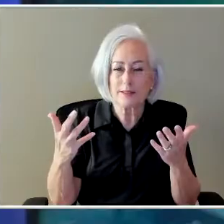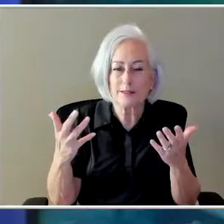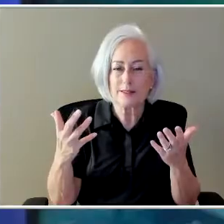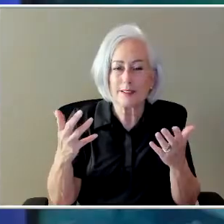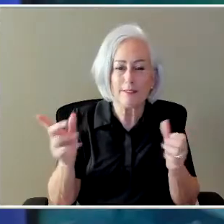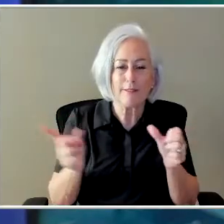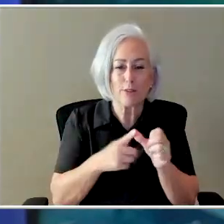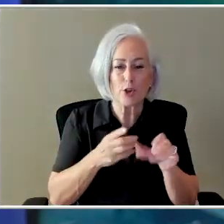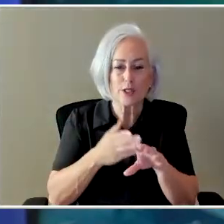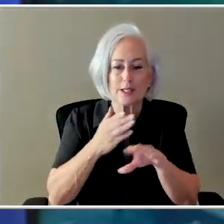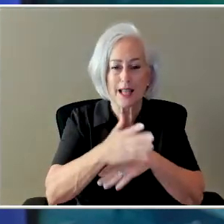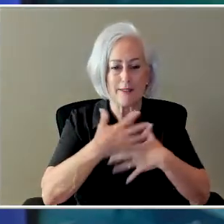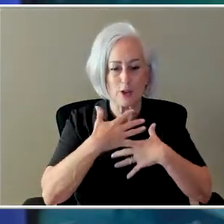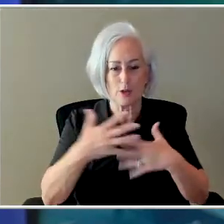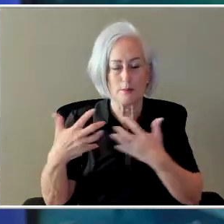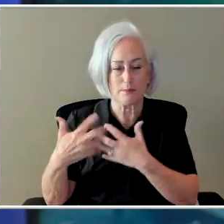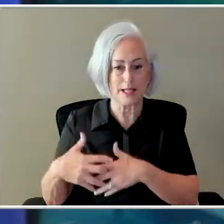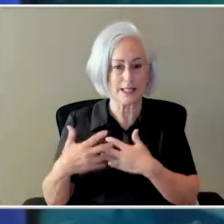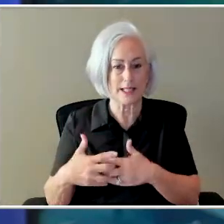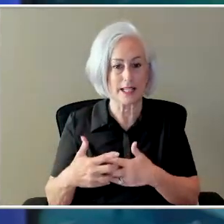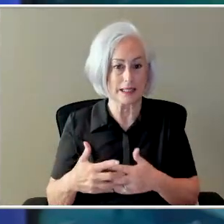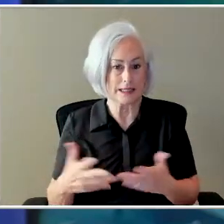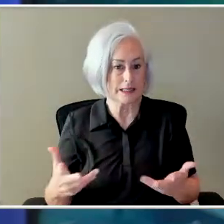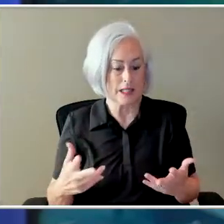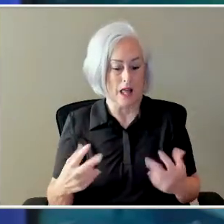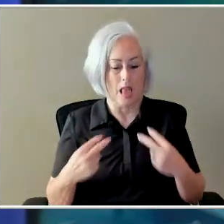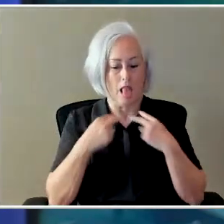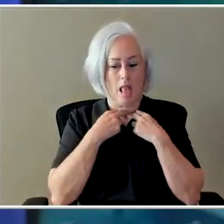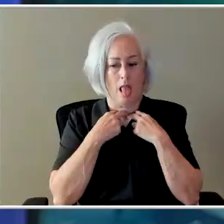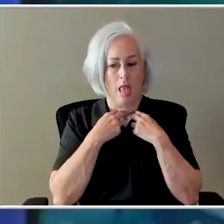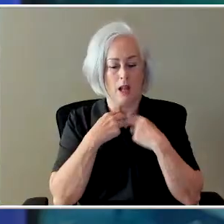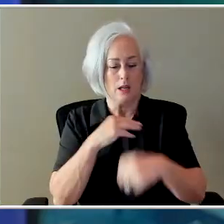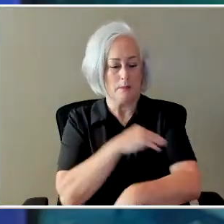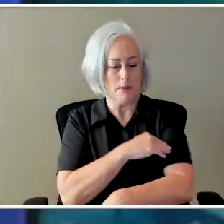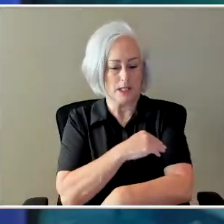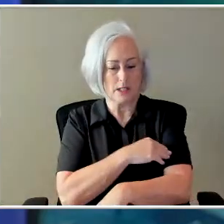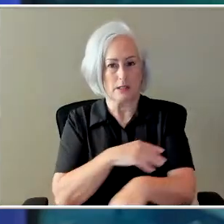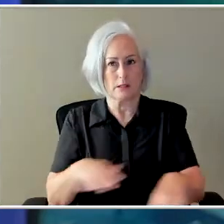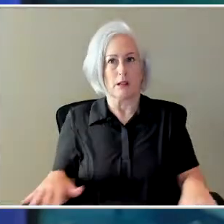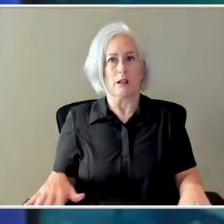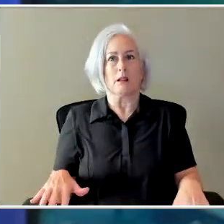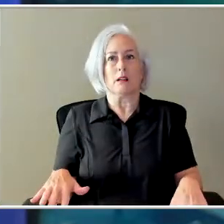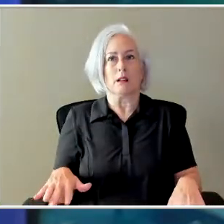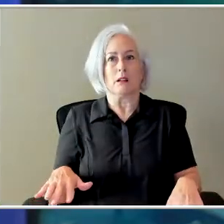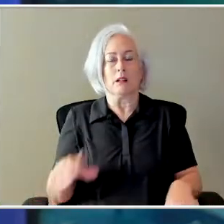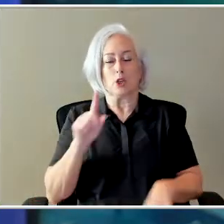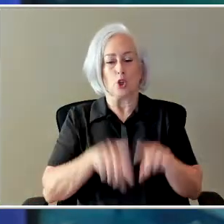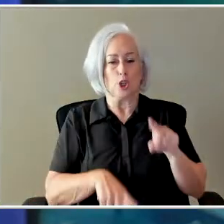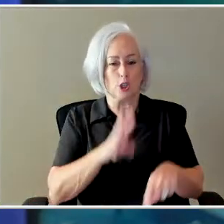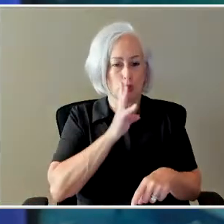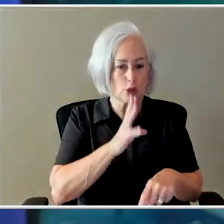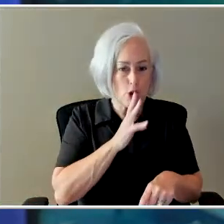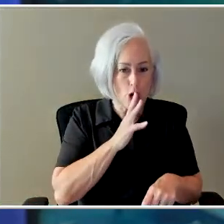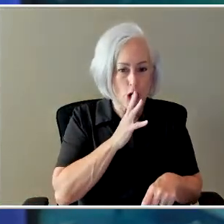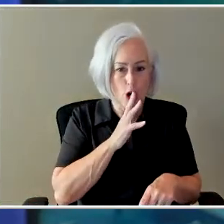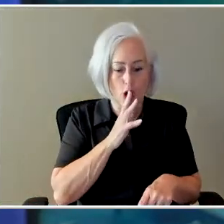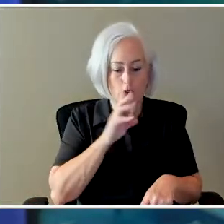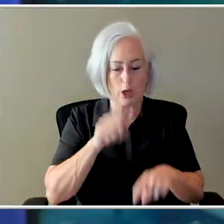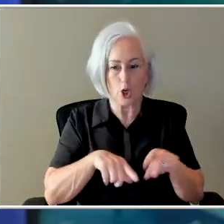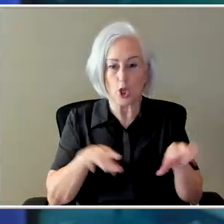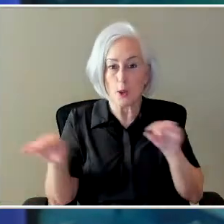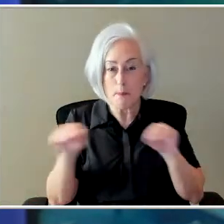Not being able to move a muscle, like a vegetable state, and couldn't talk, so that was frustrating, but at least I